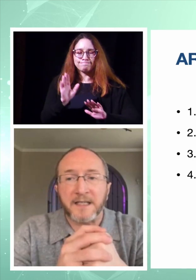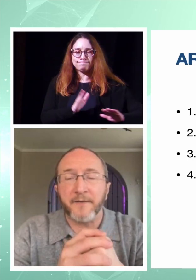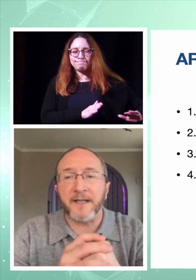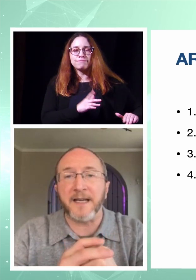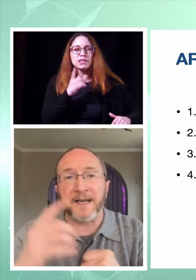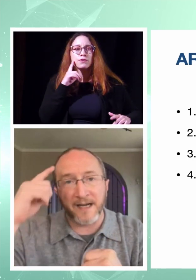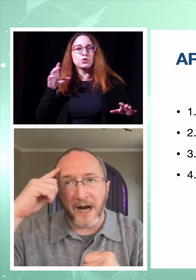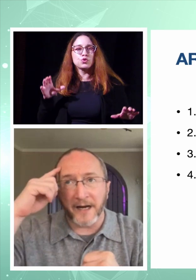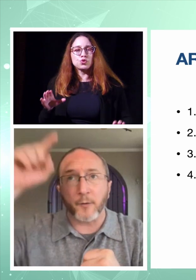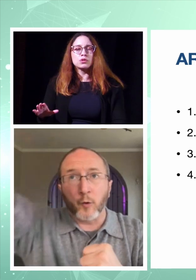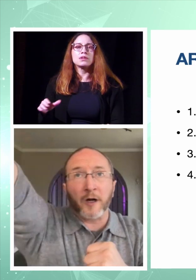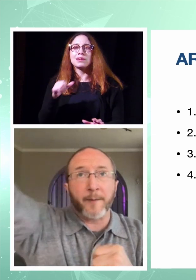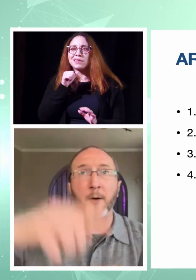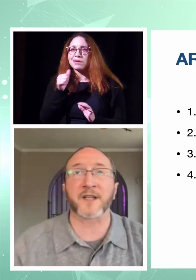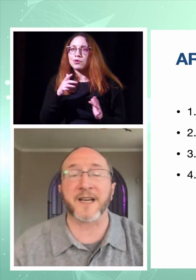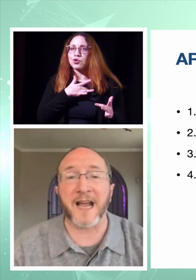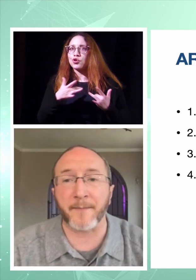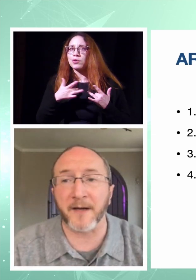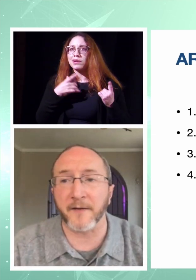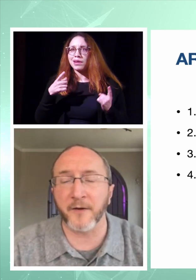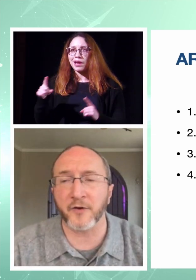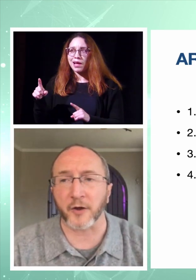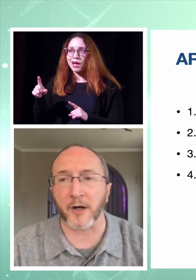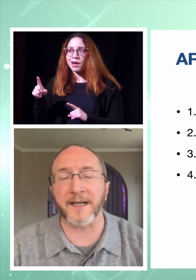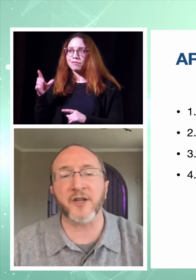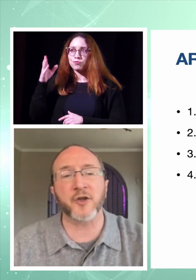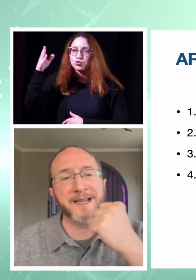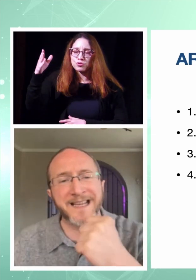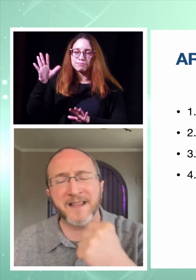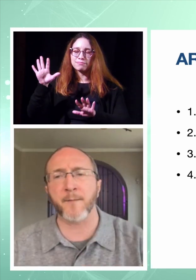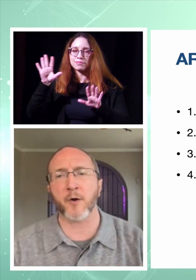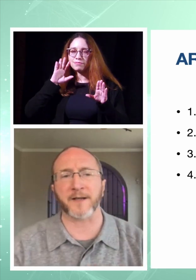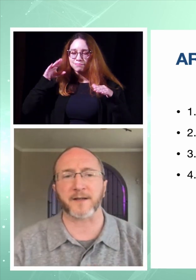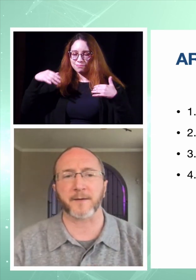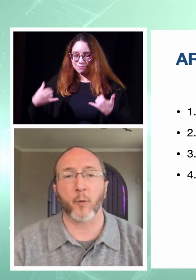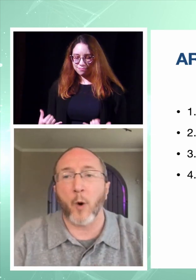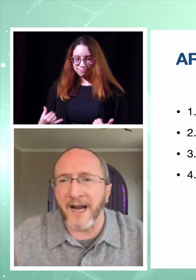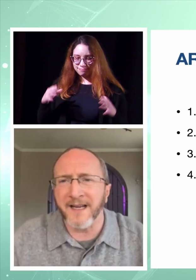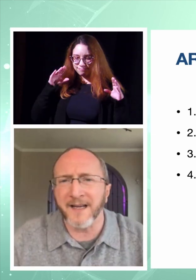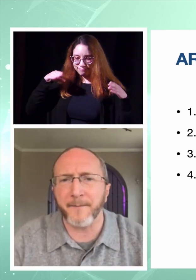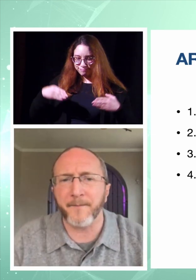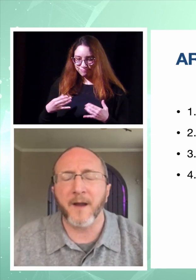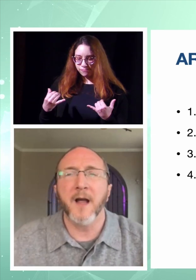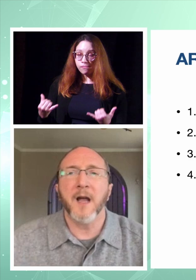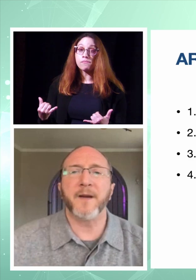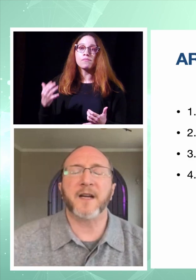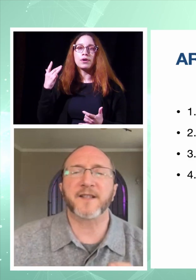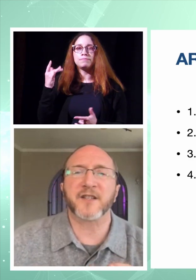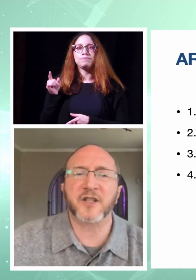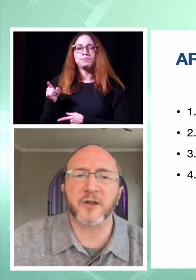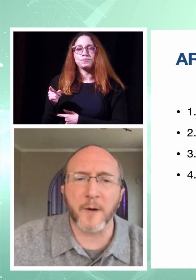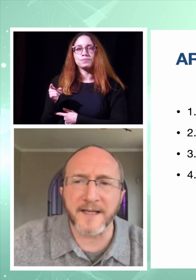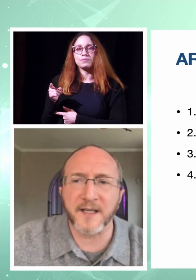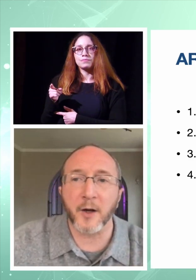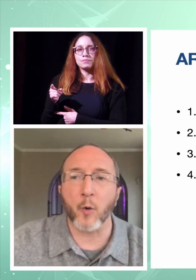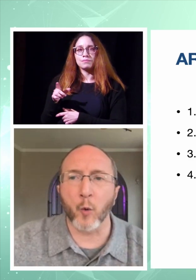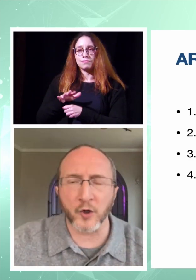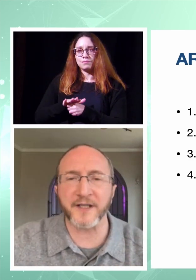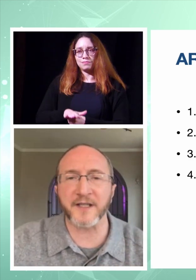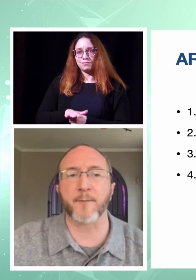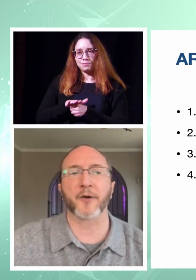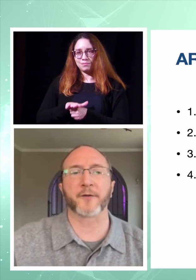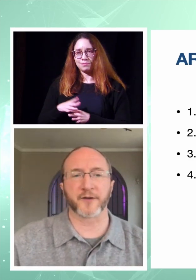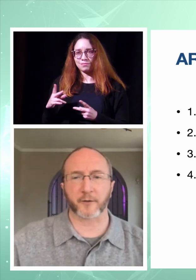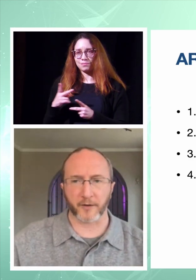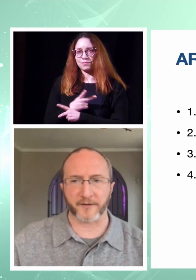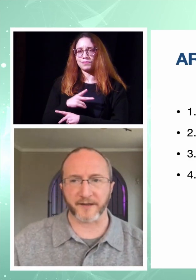Doing an activity and not worrying about what's going to happen in the future. I need you to be in the moment. Why? Because stress